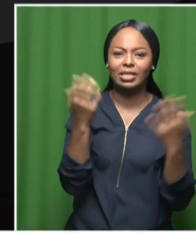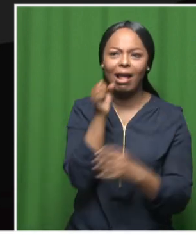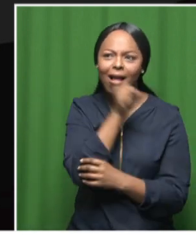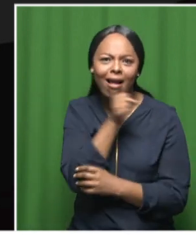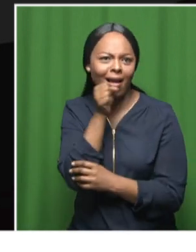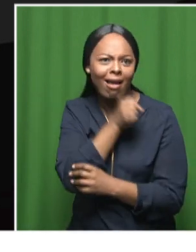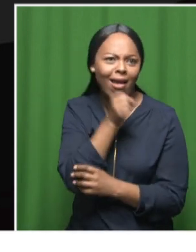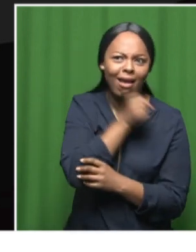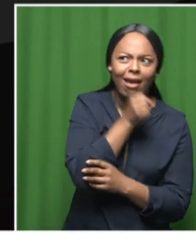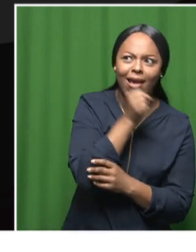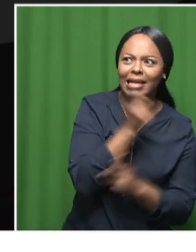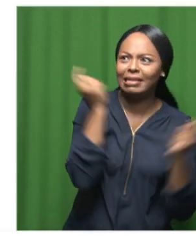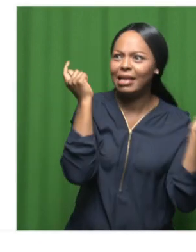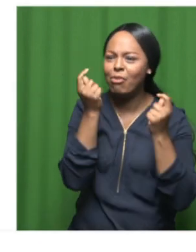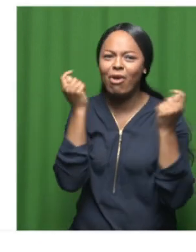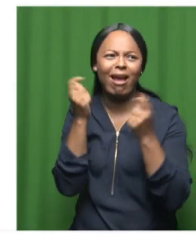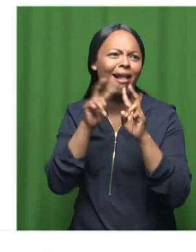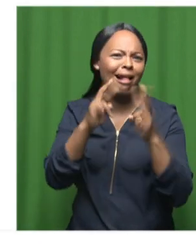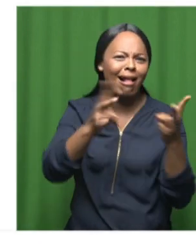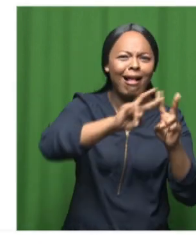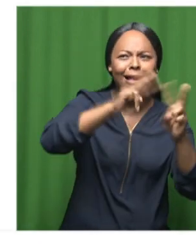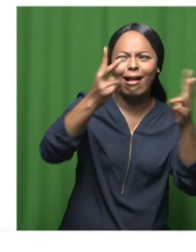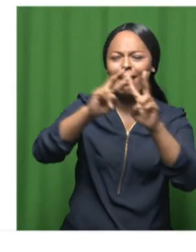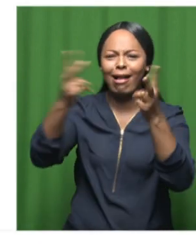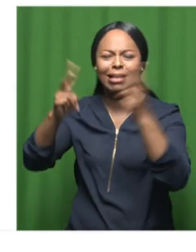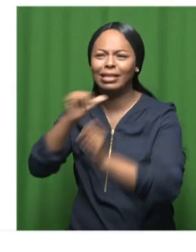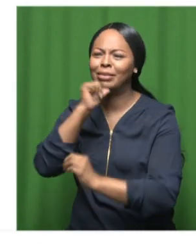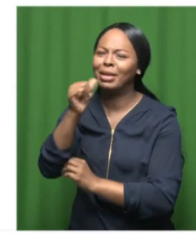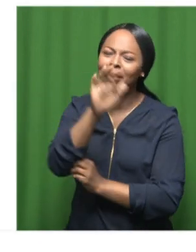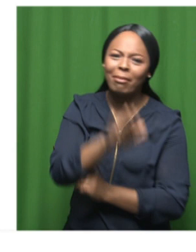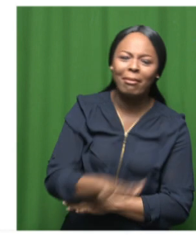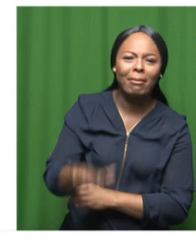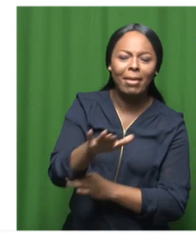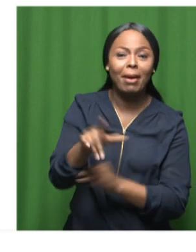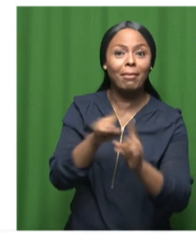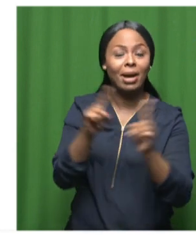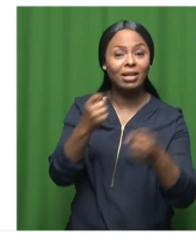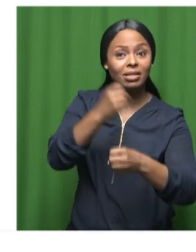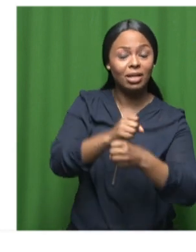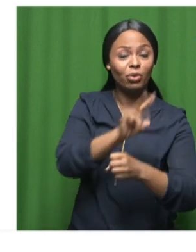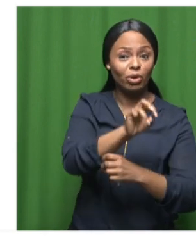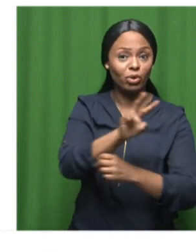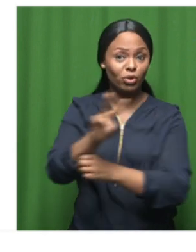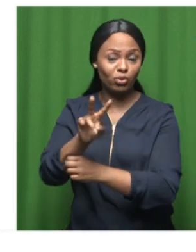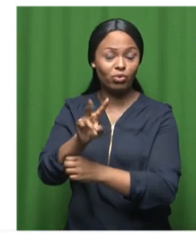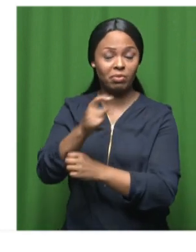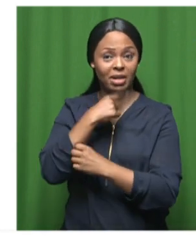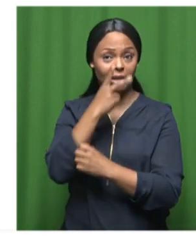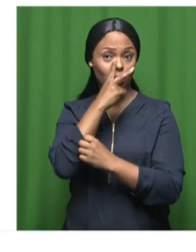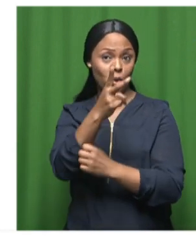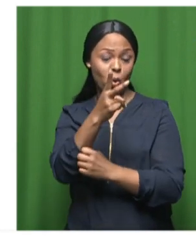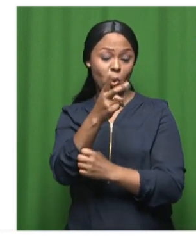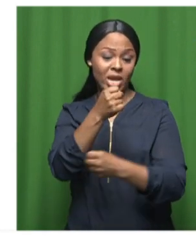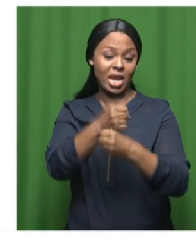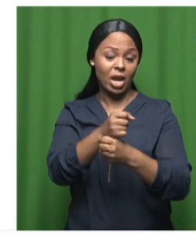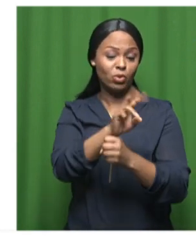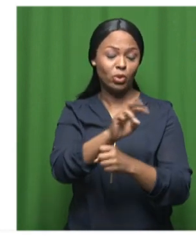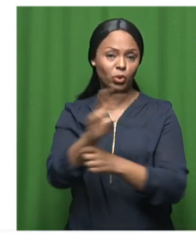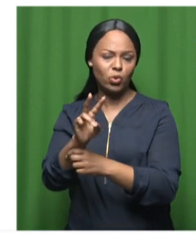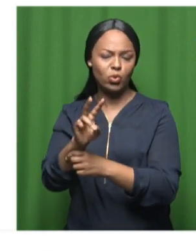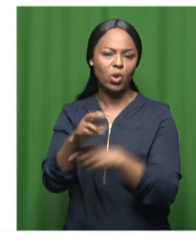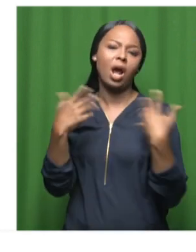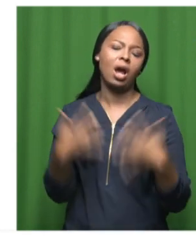musicians, and it doesn't matter, the space, but 2022 has provided that. And I think it's